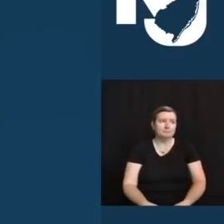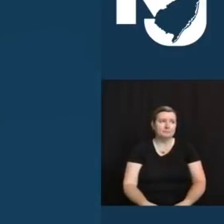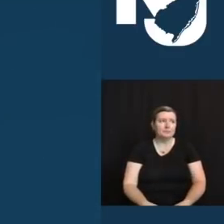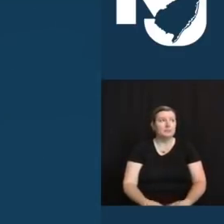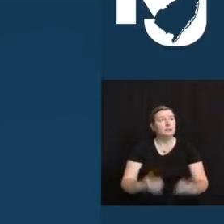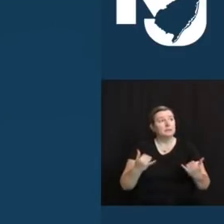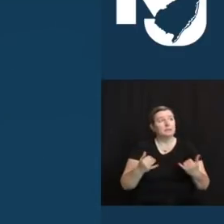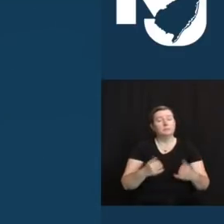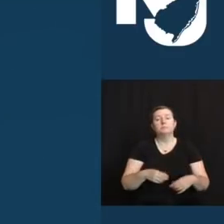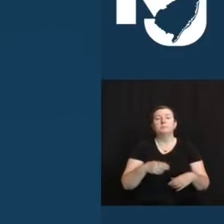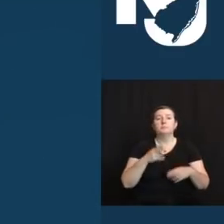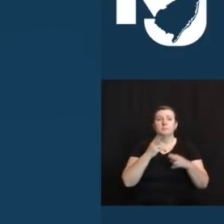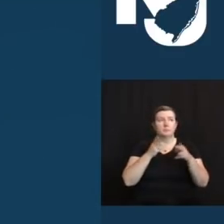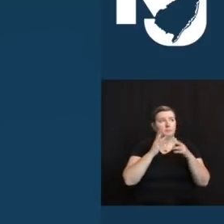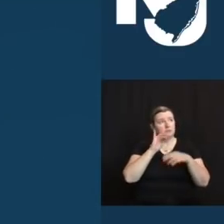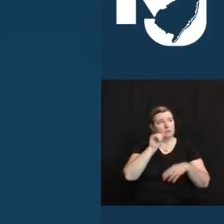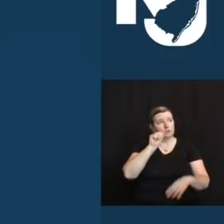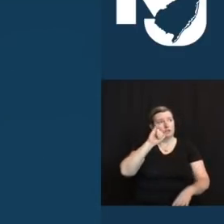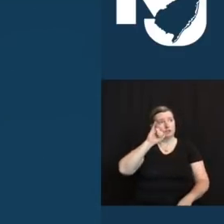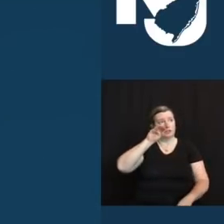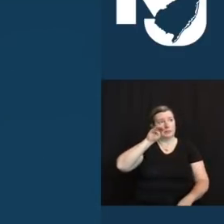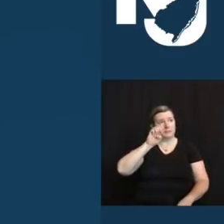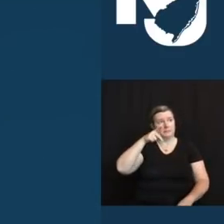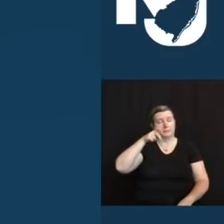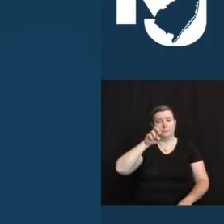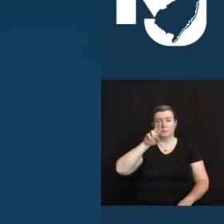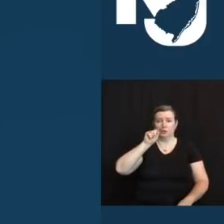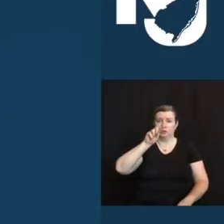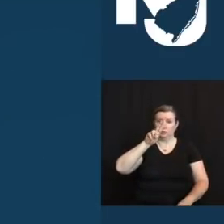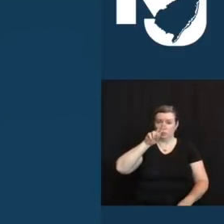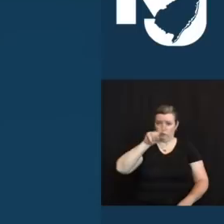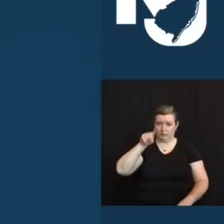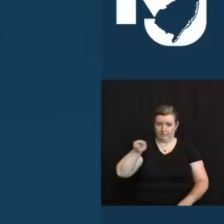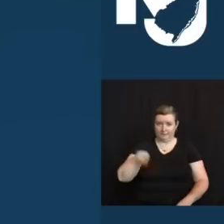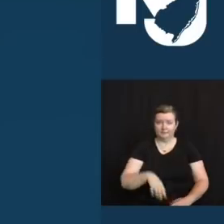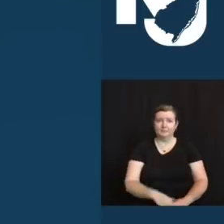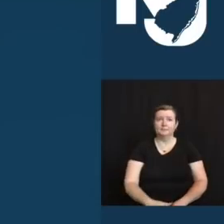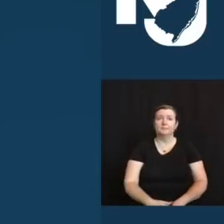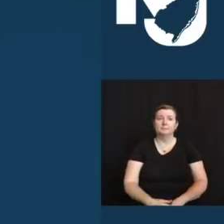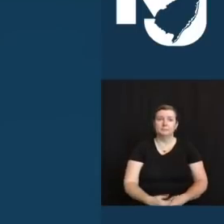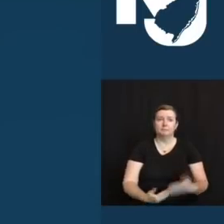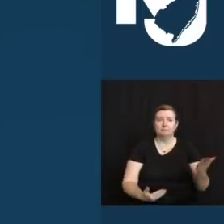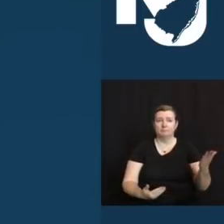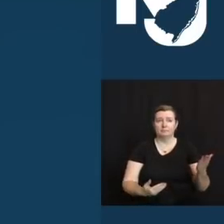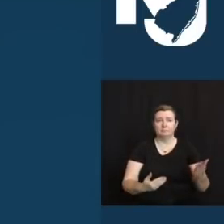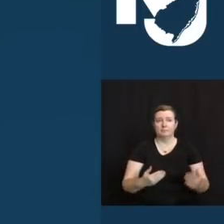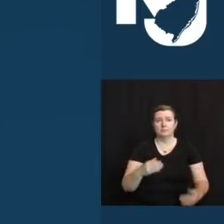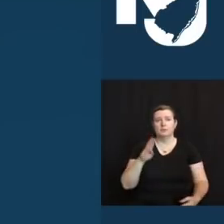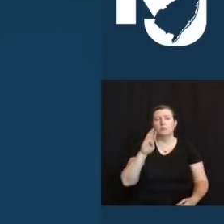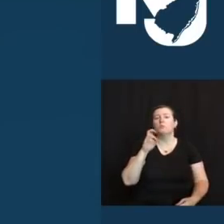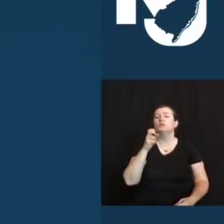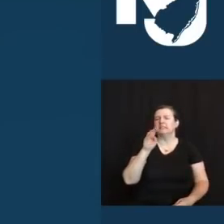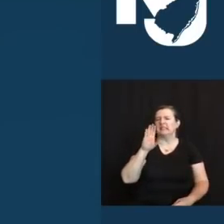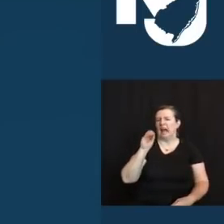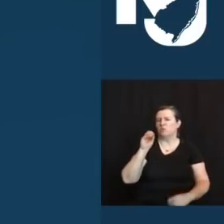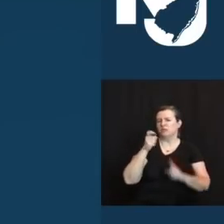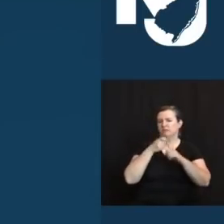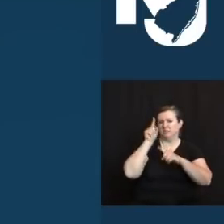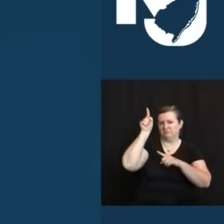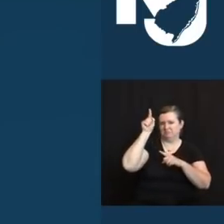today in Elmwood Park in Bergen County to remember Jaime Pertuz. Jaime was 78 years